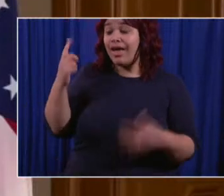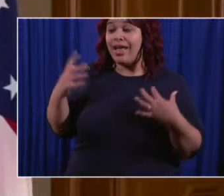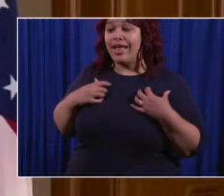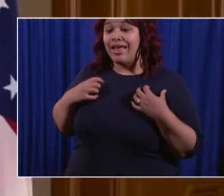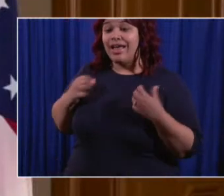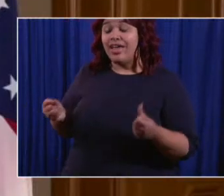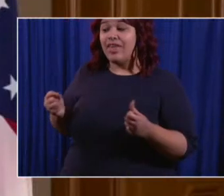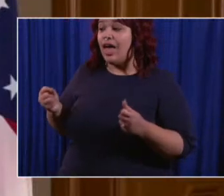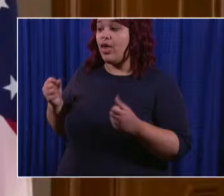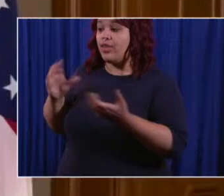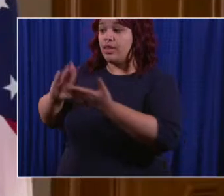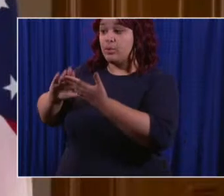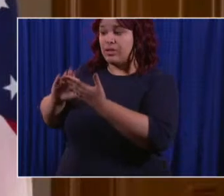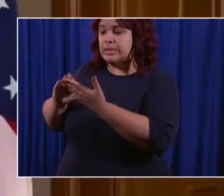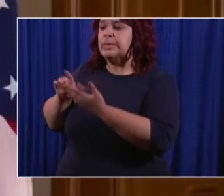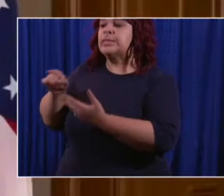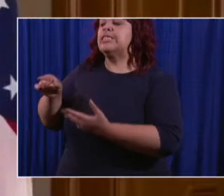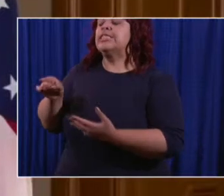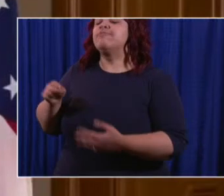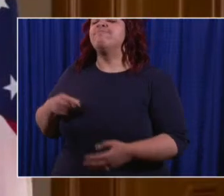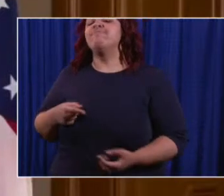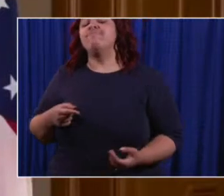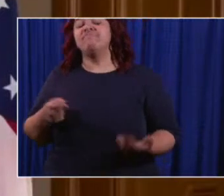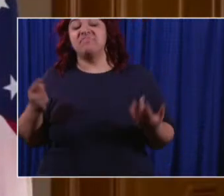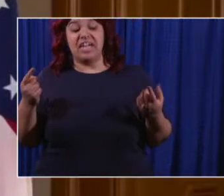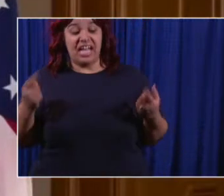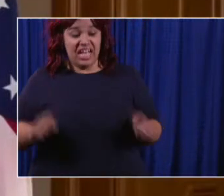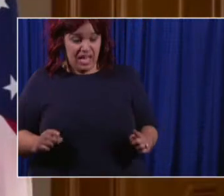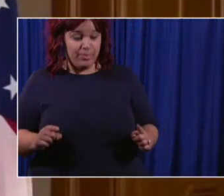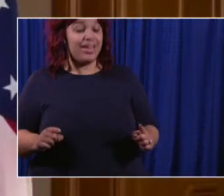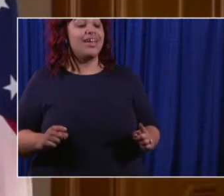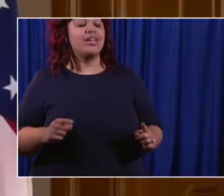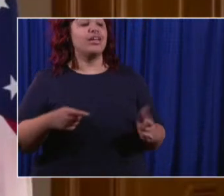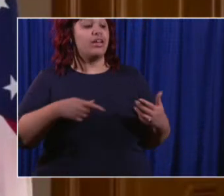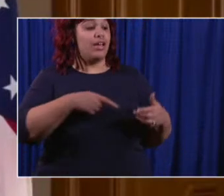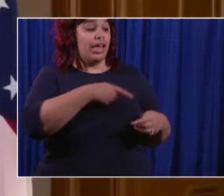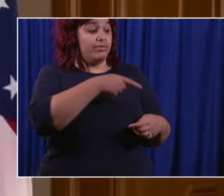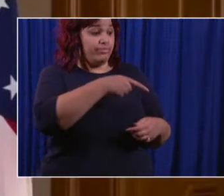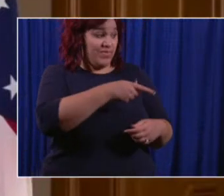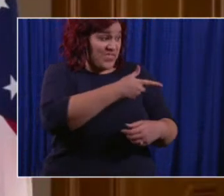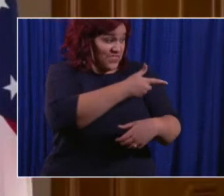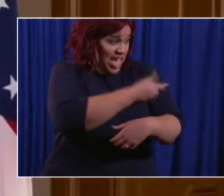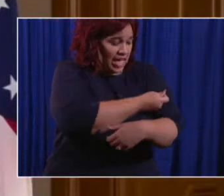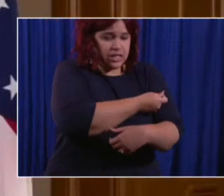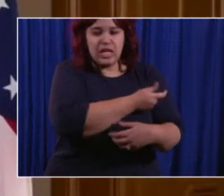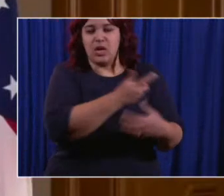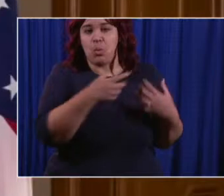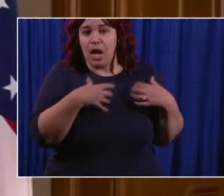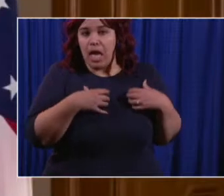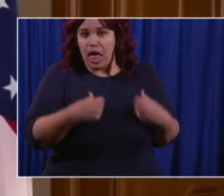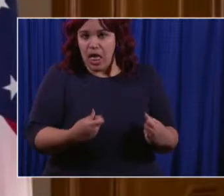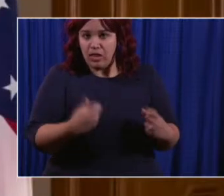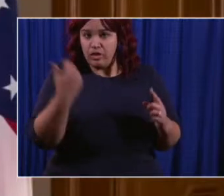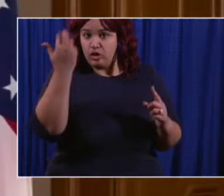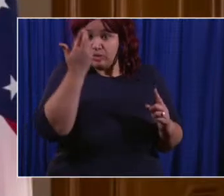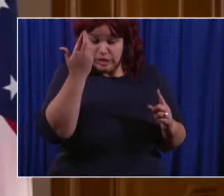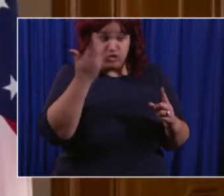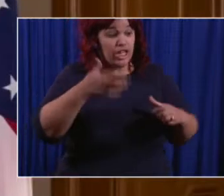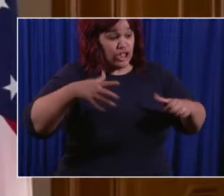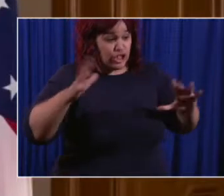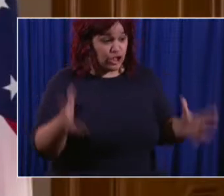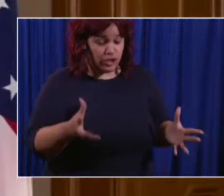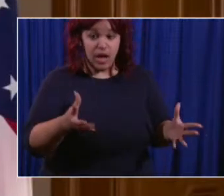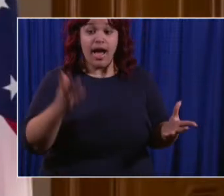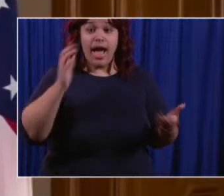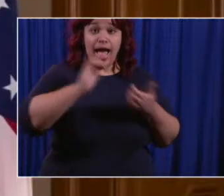to a health benefit, that long term, it serves to undermine that benefit. And I can't help but wonder, is that something